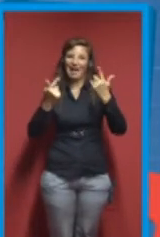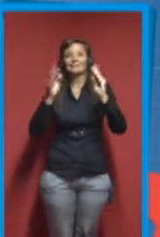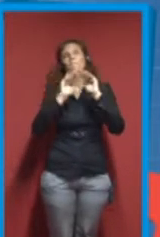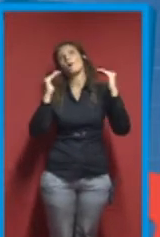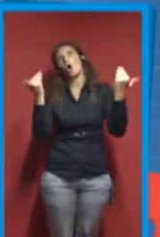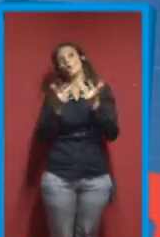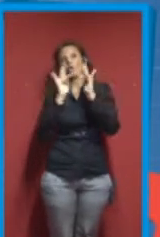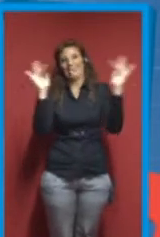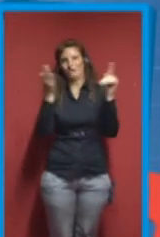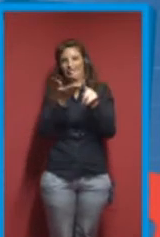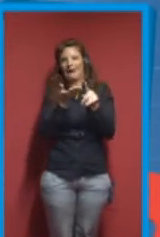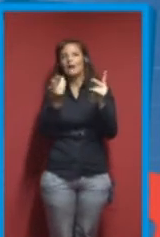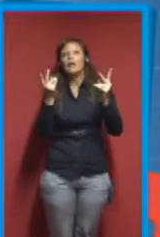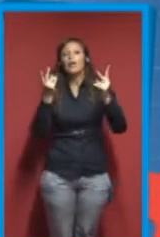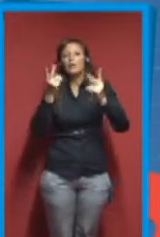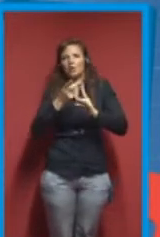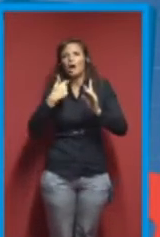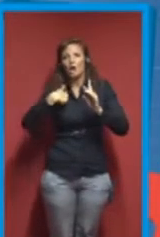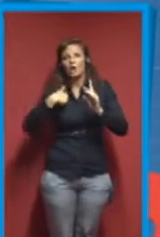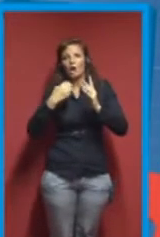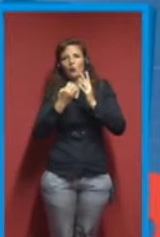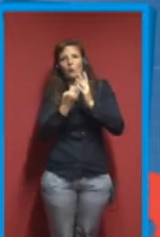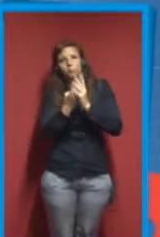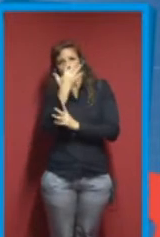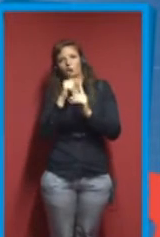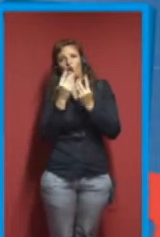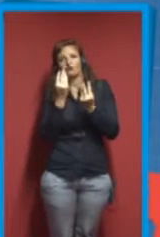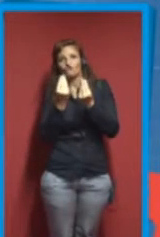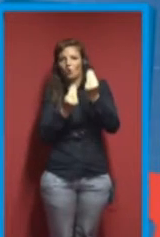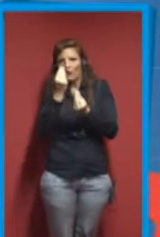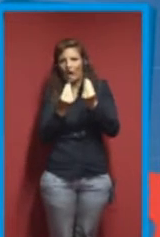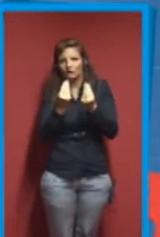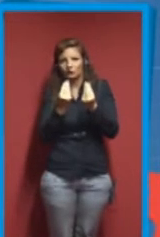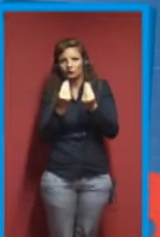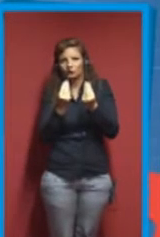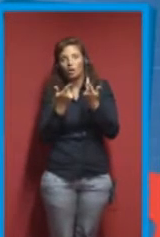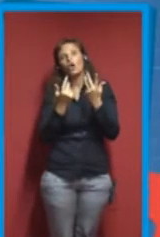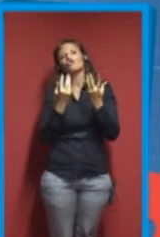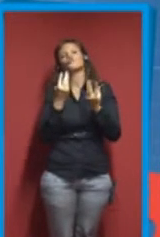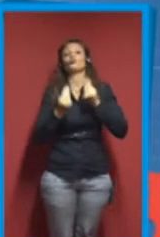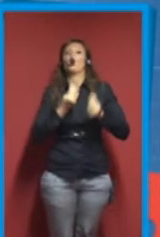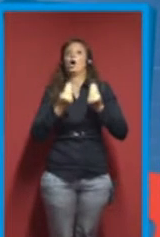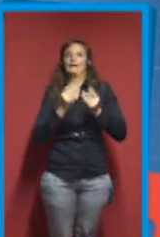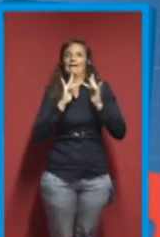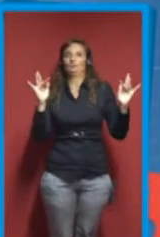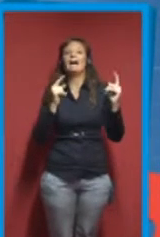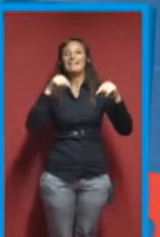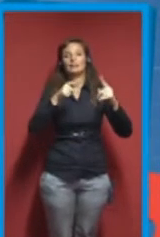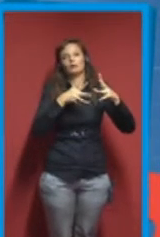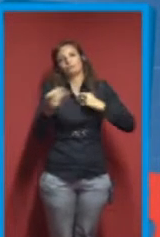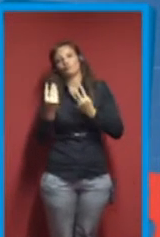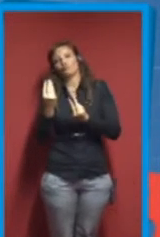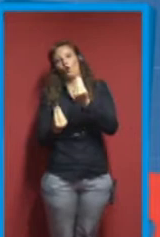a basement and toys, this is in the New York Toy Fair, toys upstairs, this was in 2010. And they weren't talking to each